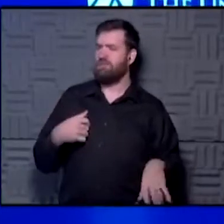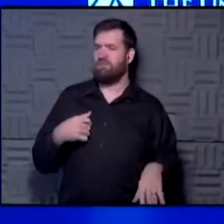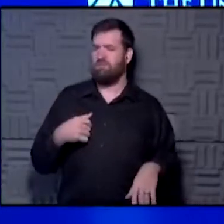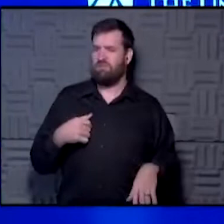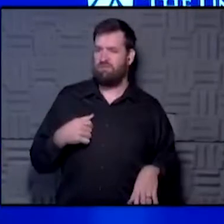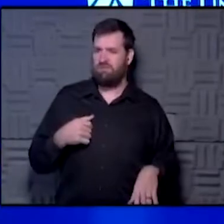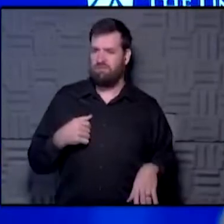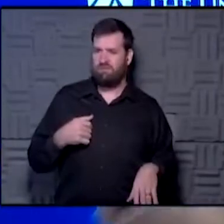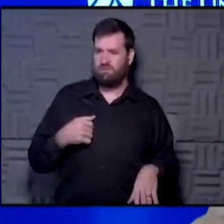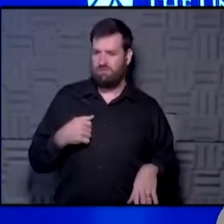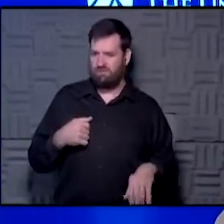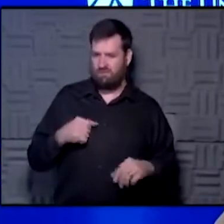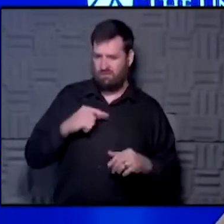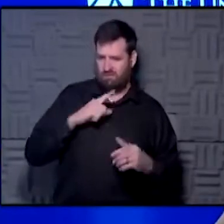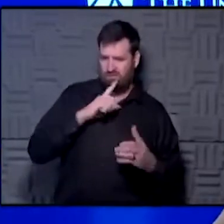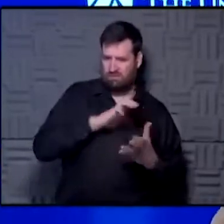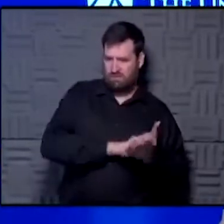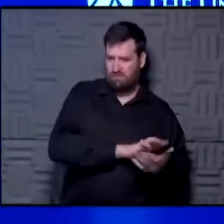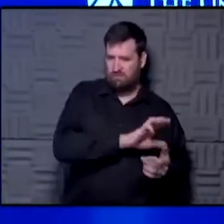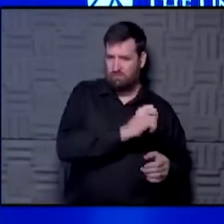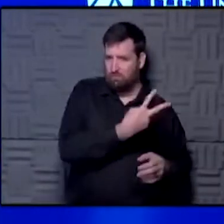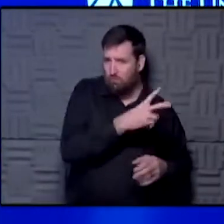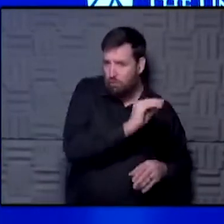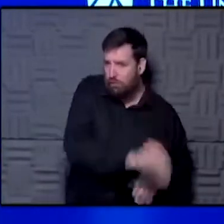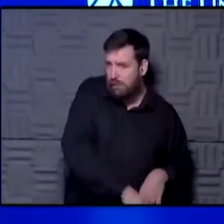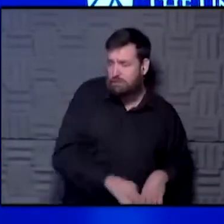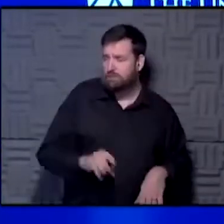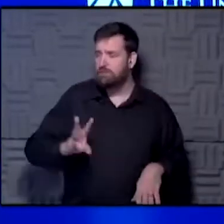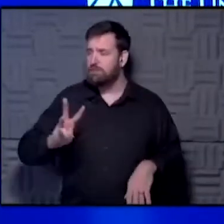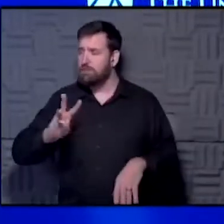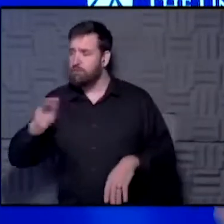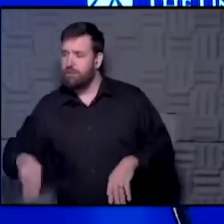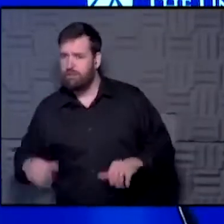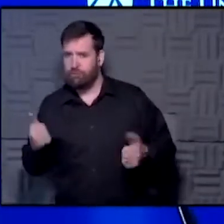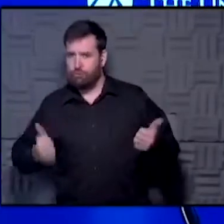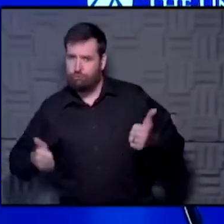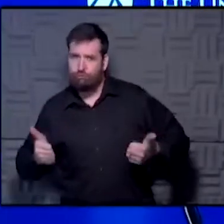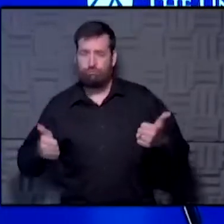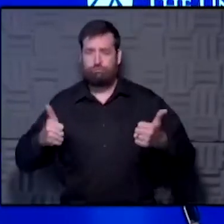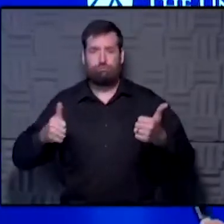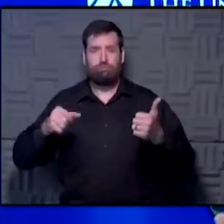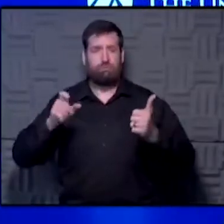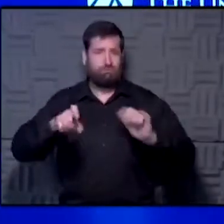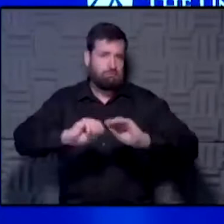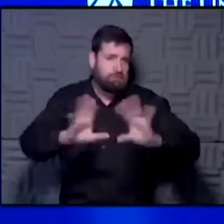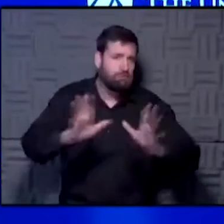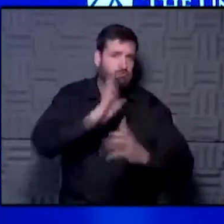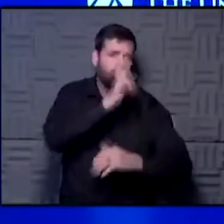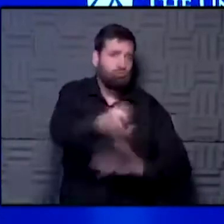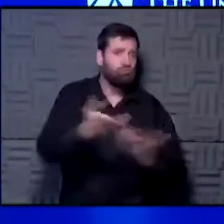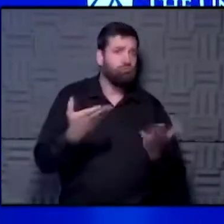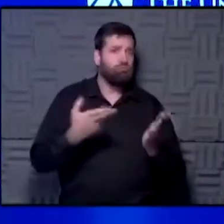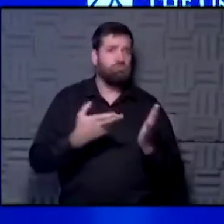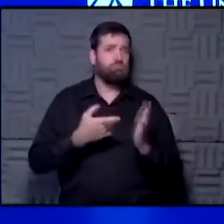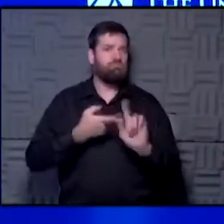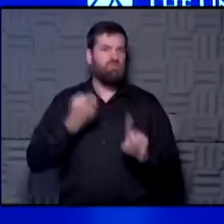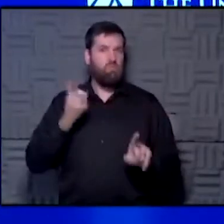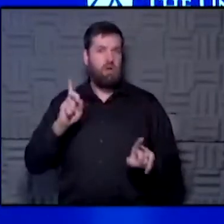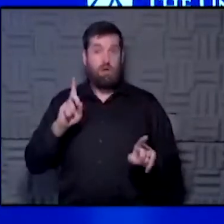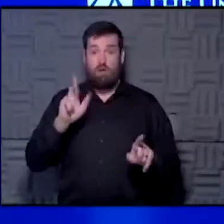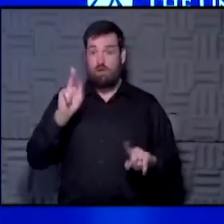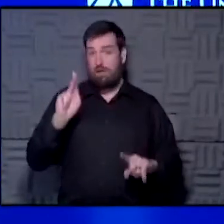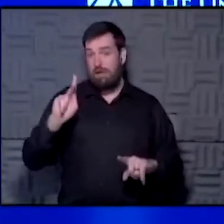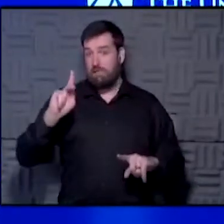so do I believe the 12% number or the 6%? Is there a source of truth that you would recommend people go to? Is